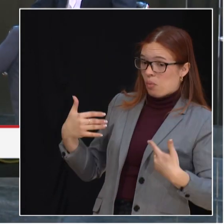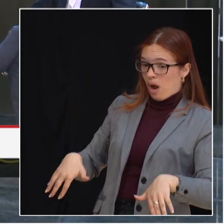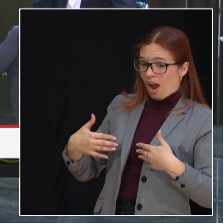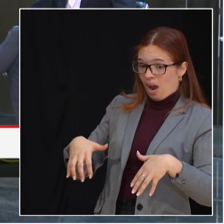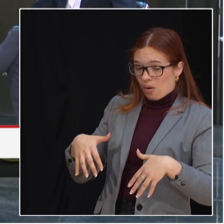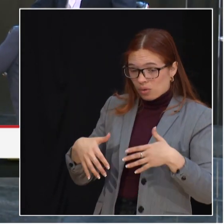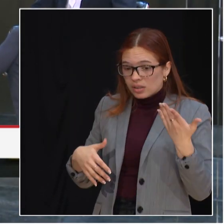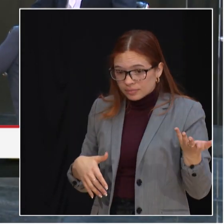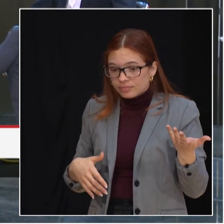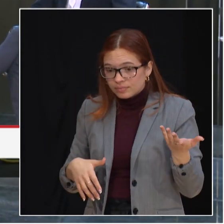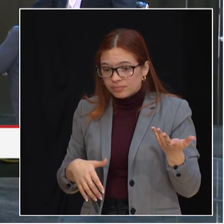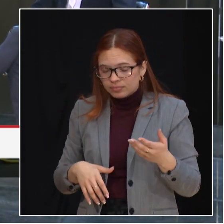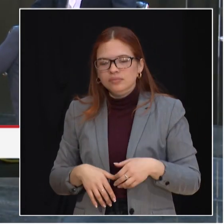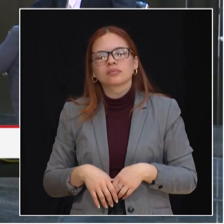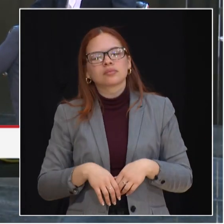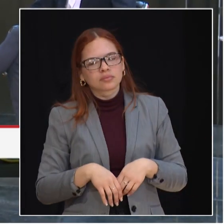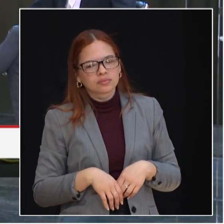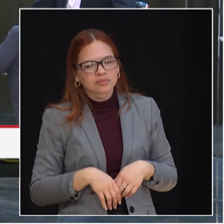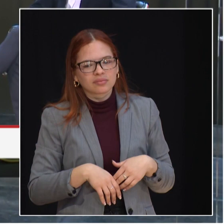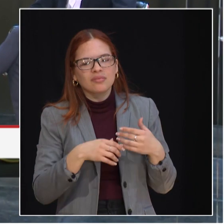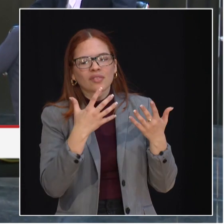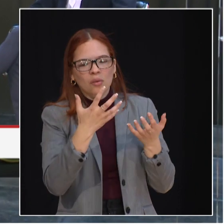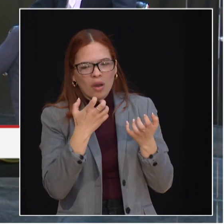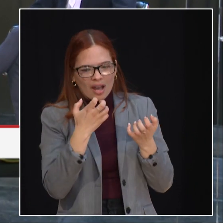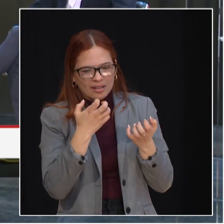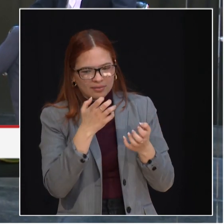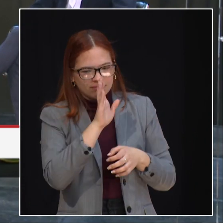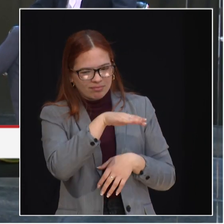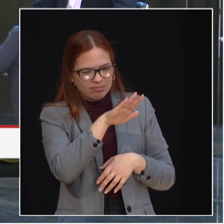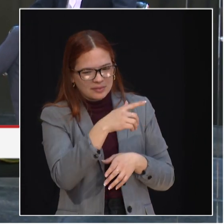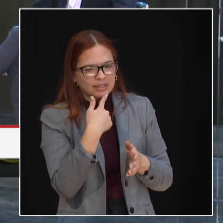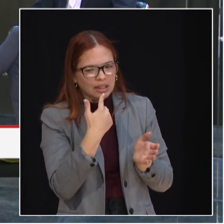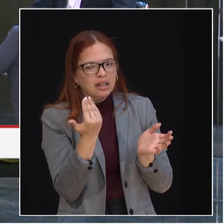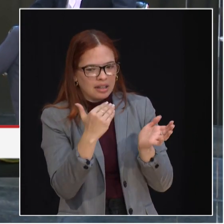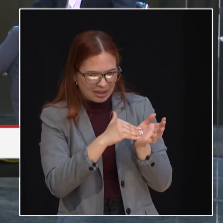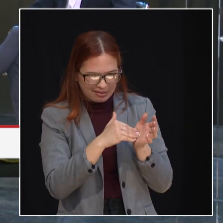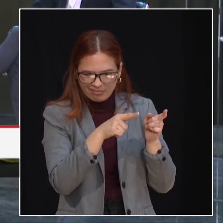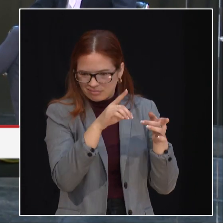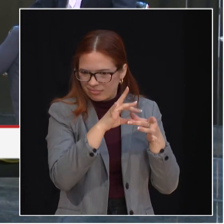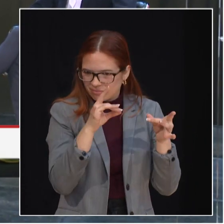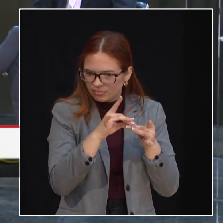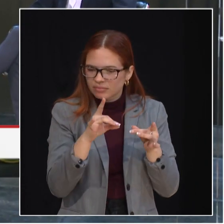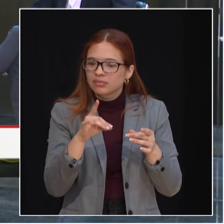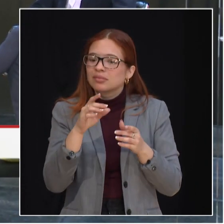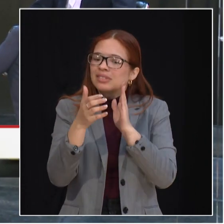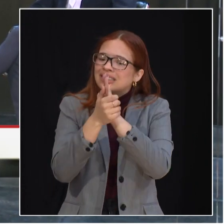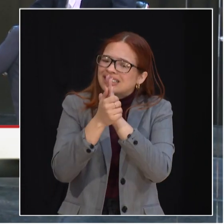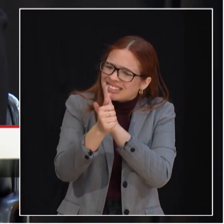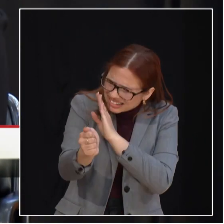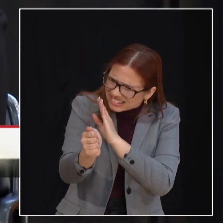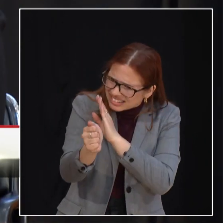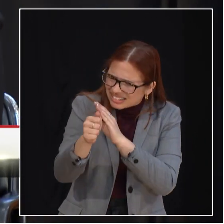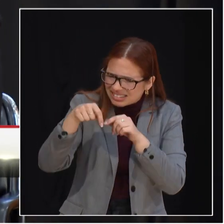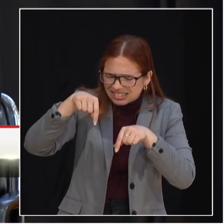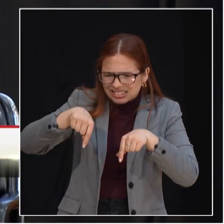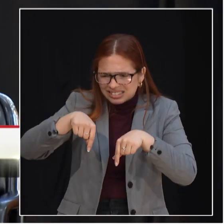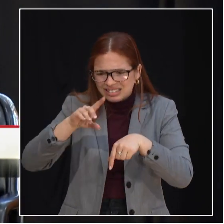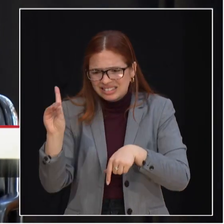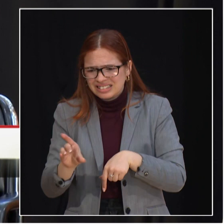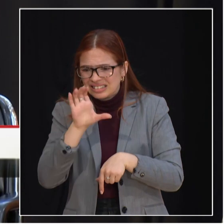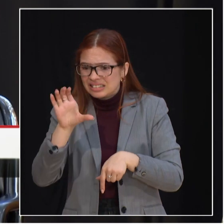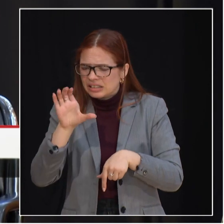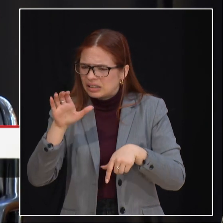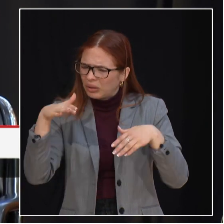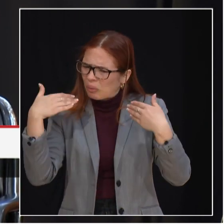I will reiterate what Billy said a little bit earlier about the talent of DC. DC has an excellent talent pool, and we're